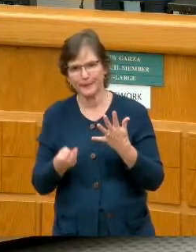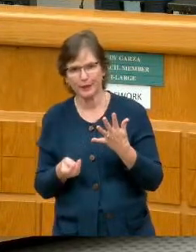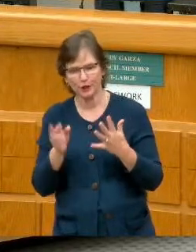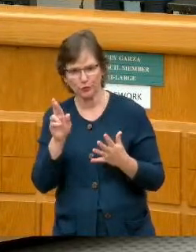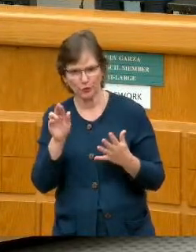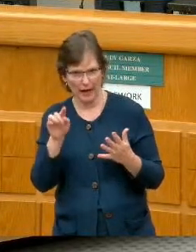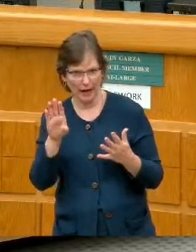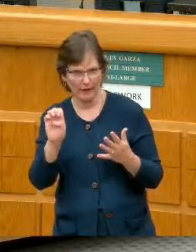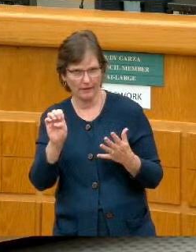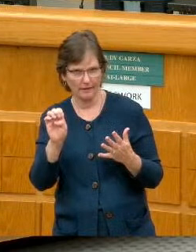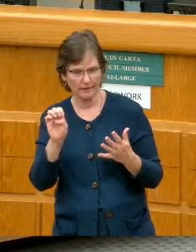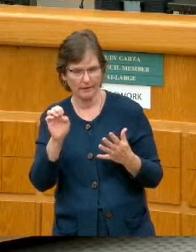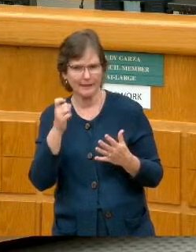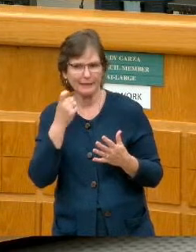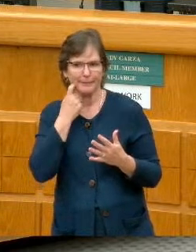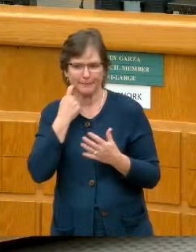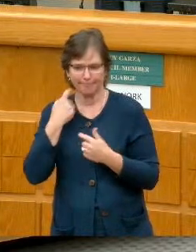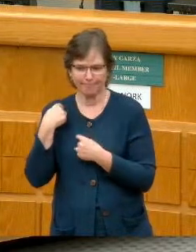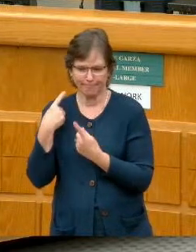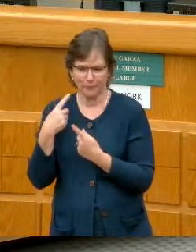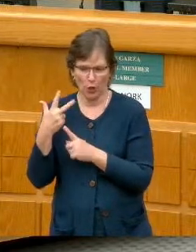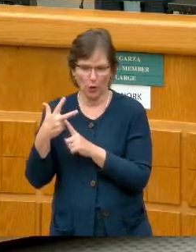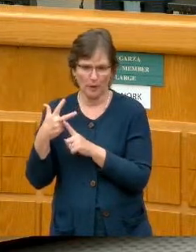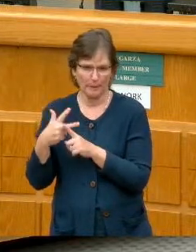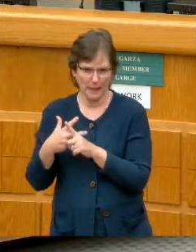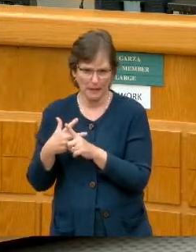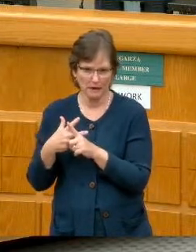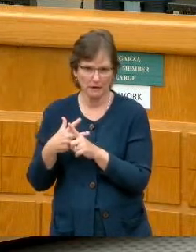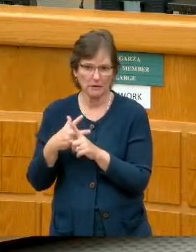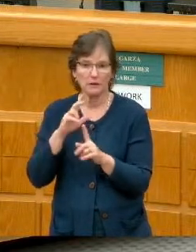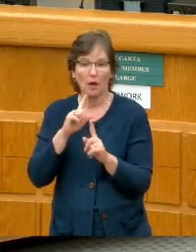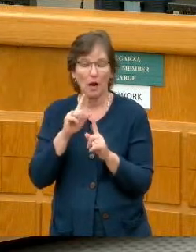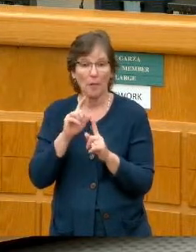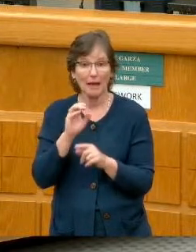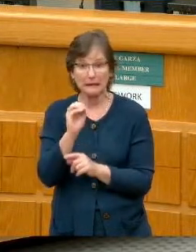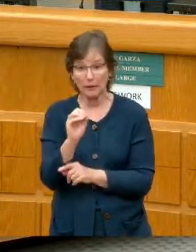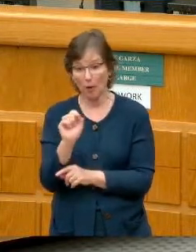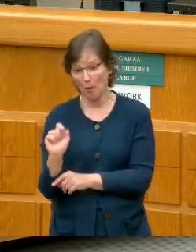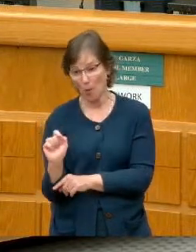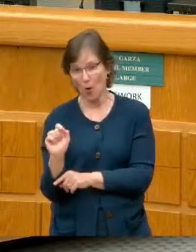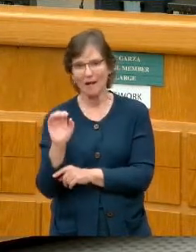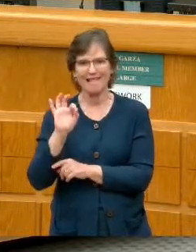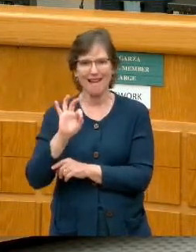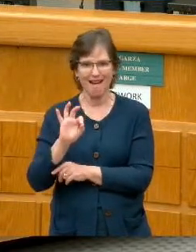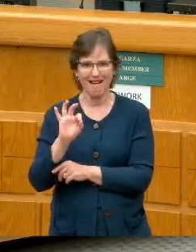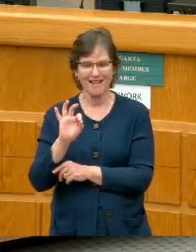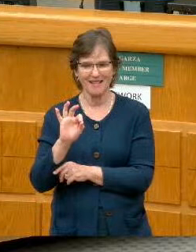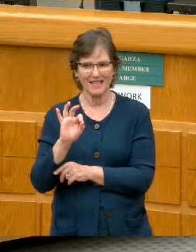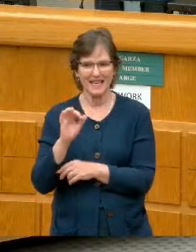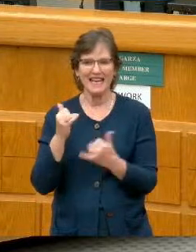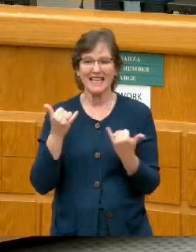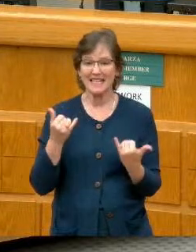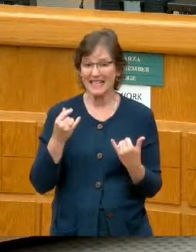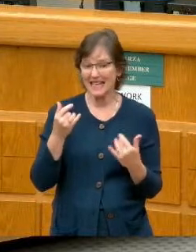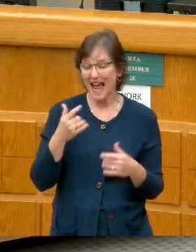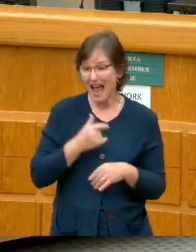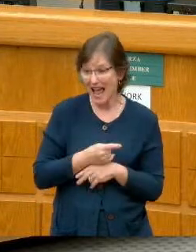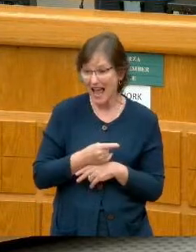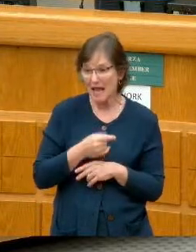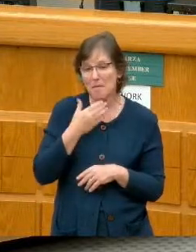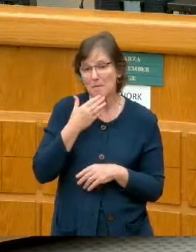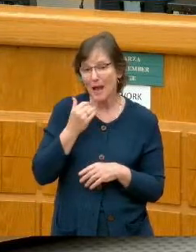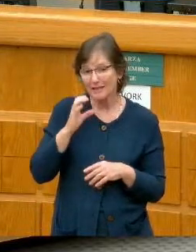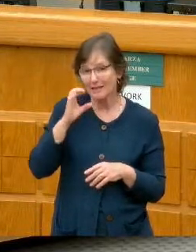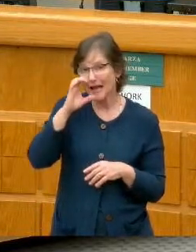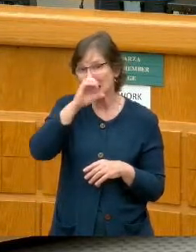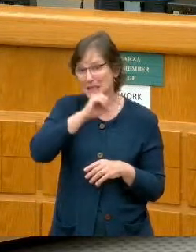3 months, we've been talking about a transmission rate of 0.9. Today, it looks like our transmission rate, our best estimate is 1, so